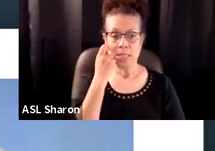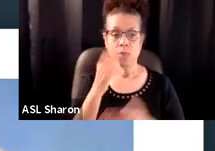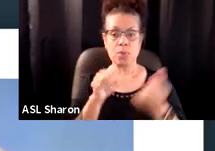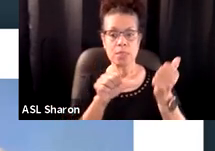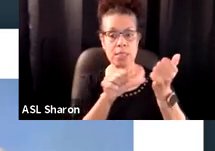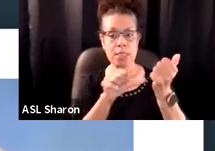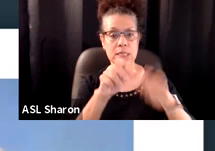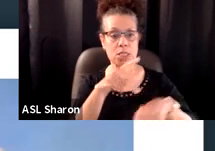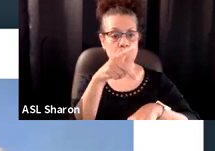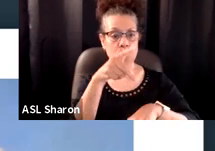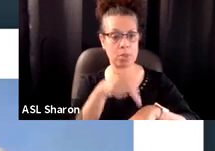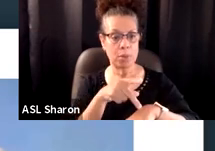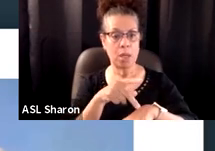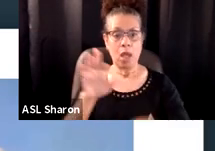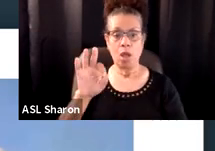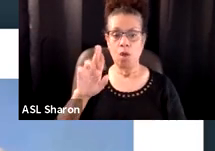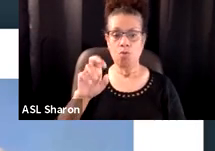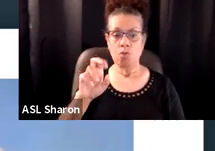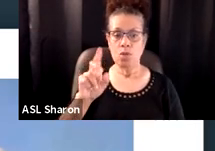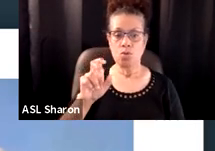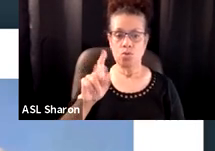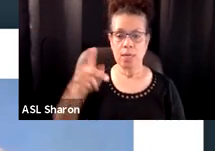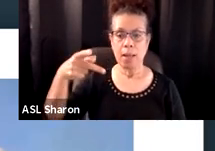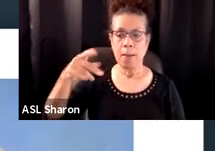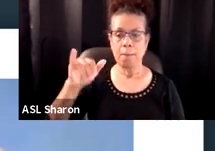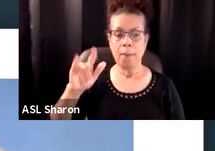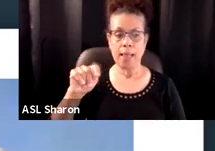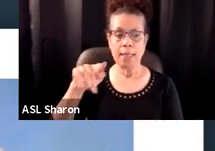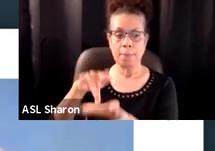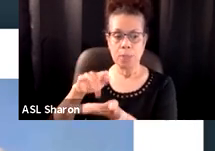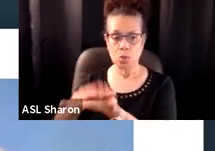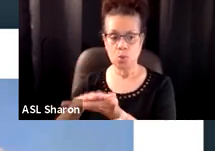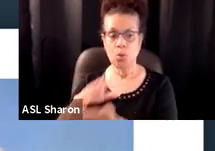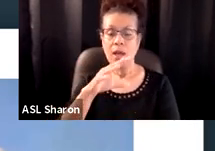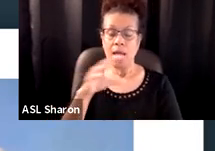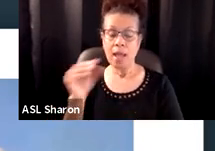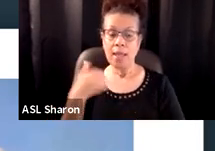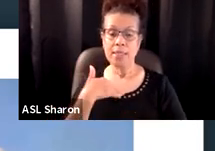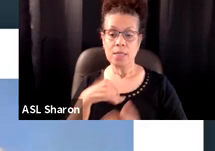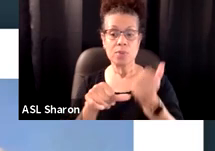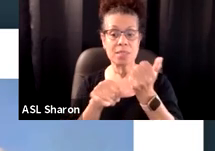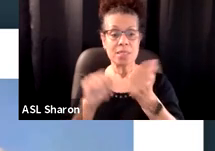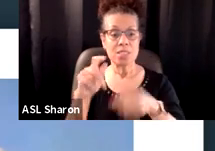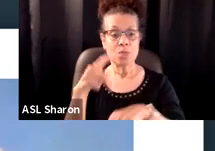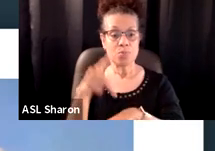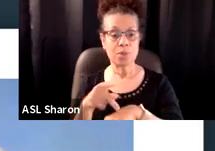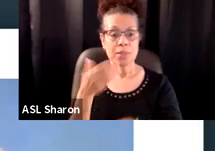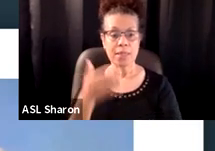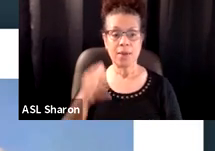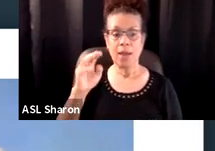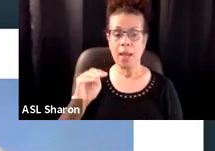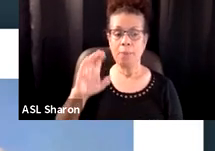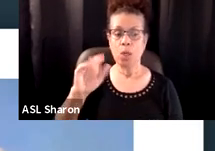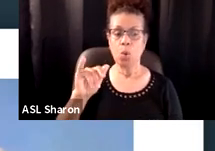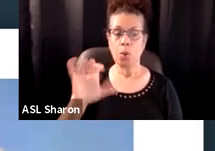principal at the frederick pilot middle school and also had experience as an assistant principal at the mccormick middle